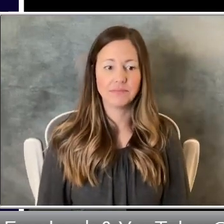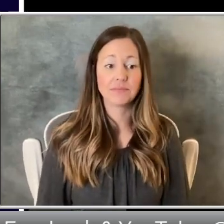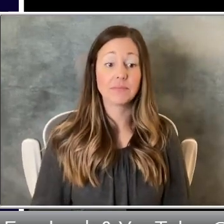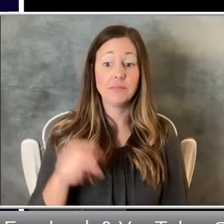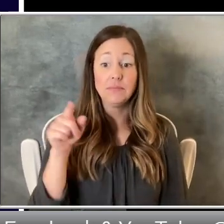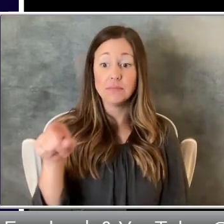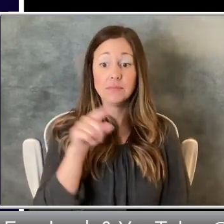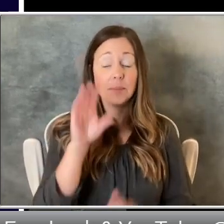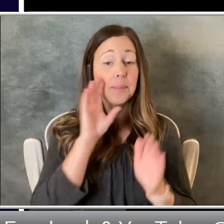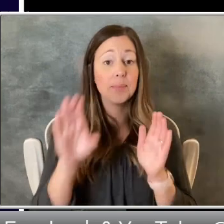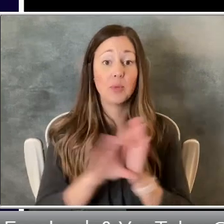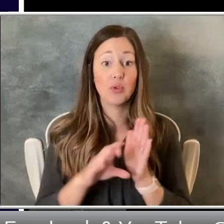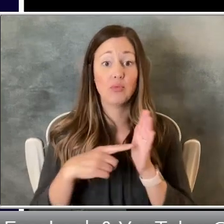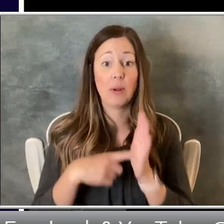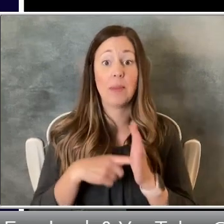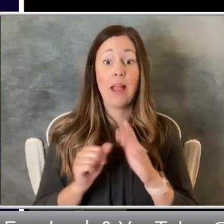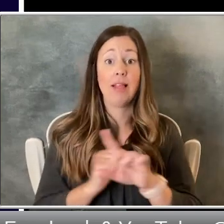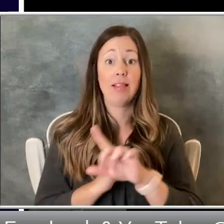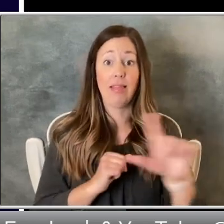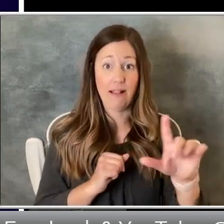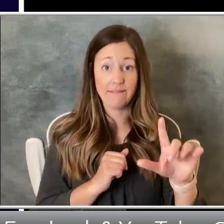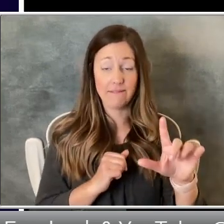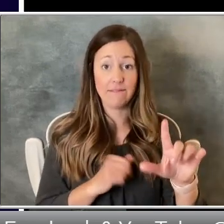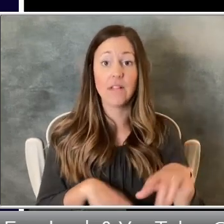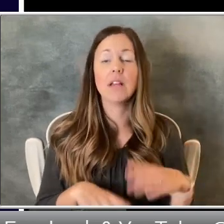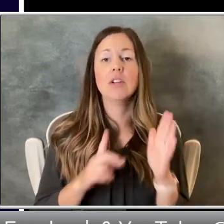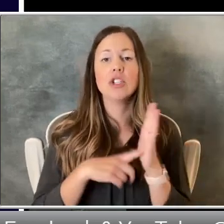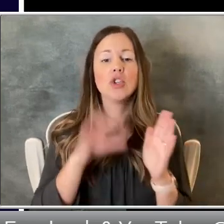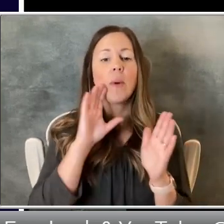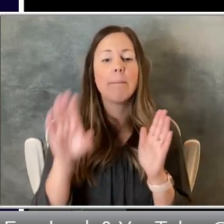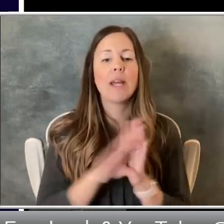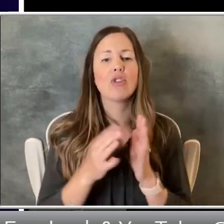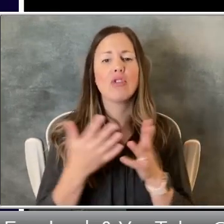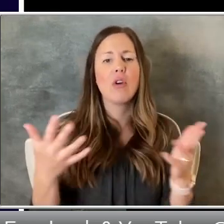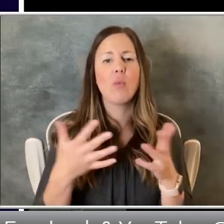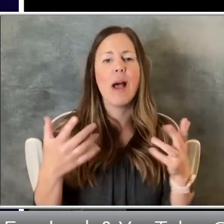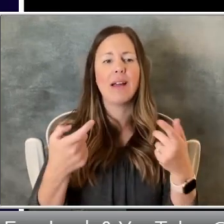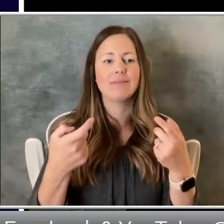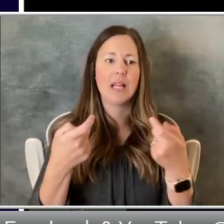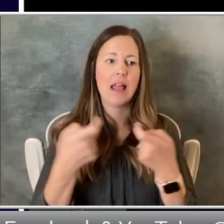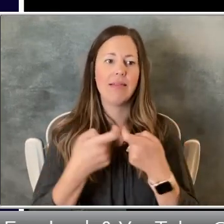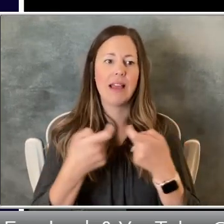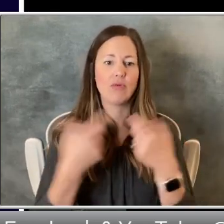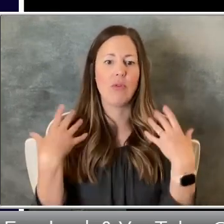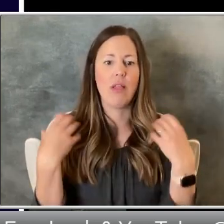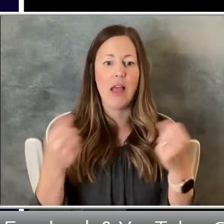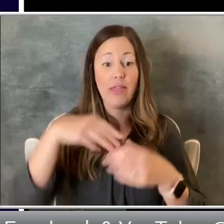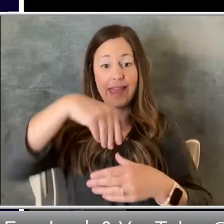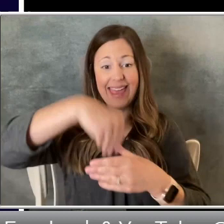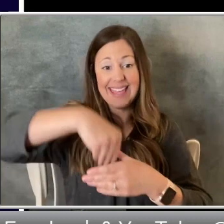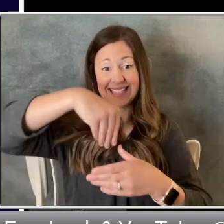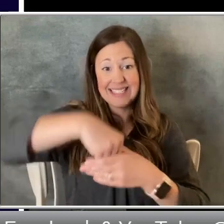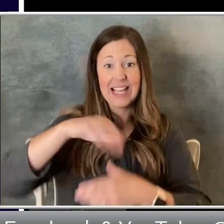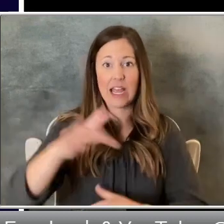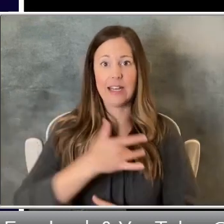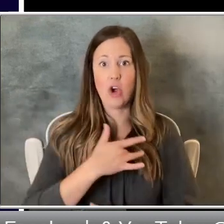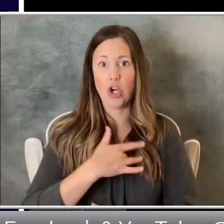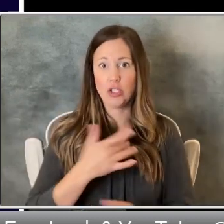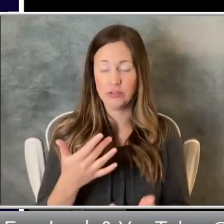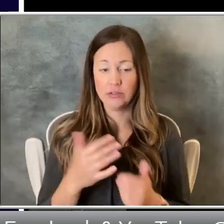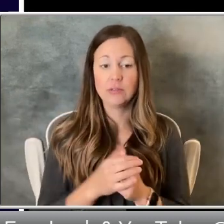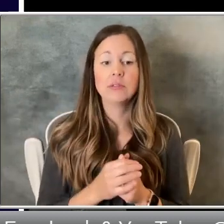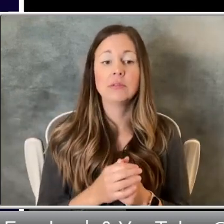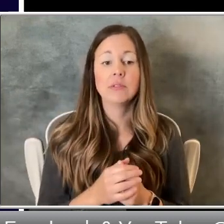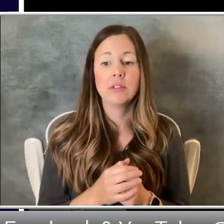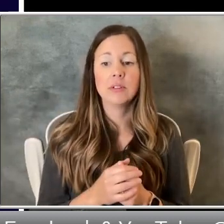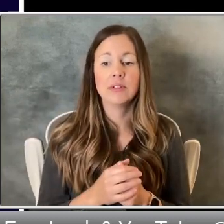represent, on the left there is a picture of what the electrical health is on the inside of Brittany's heart chamber, within the main